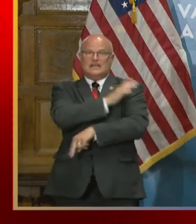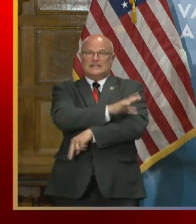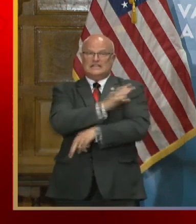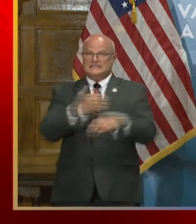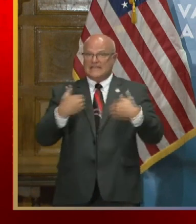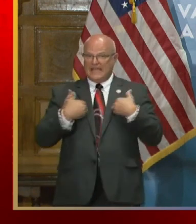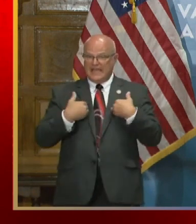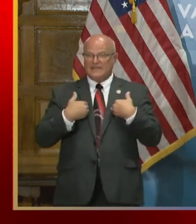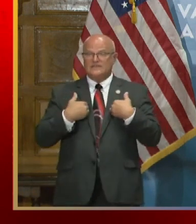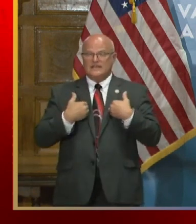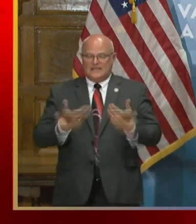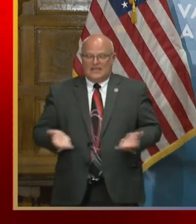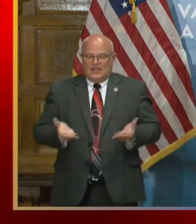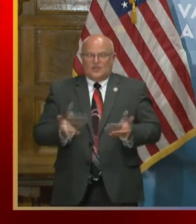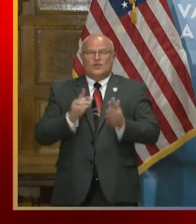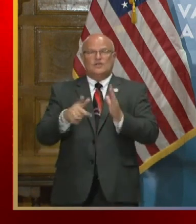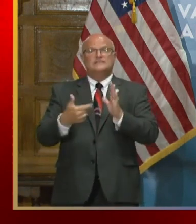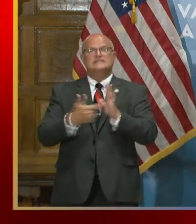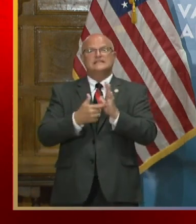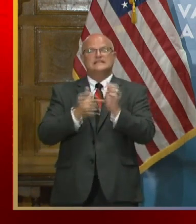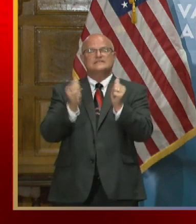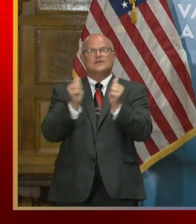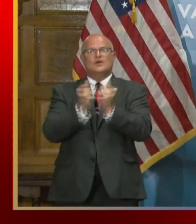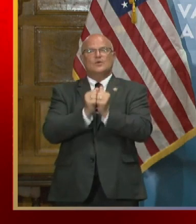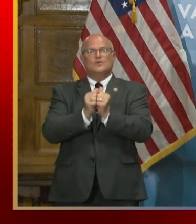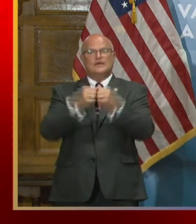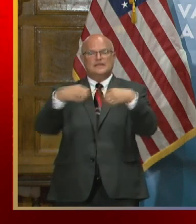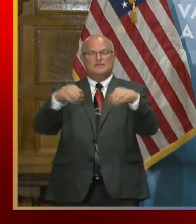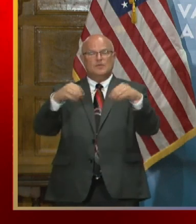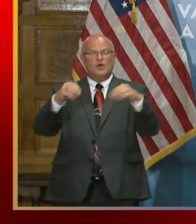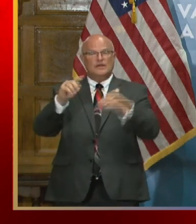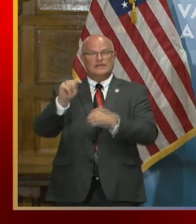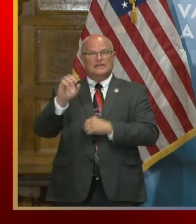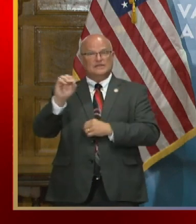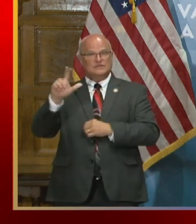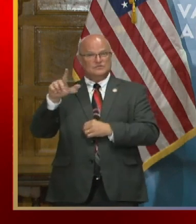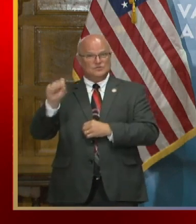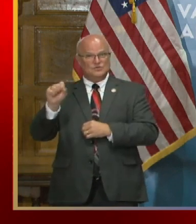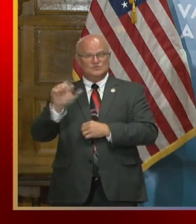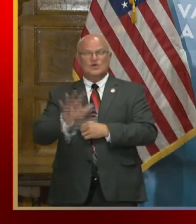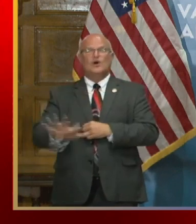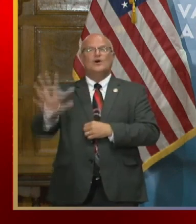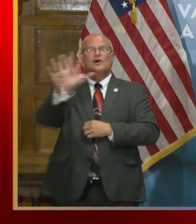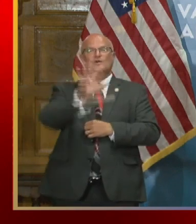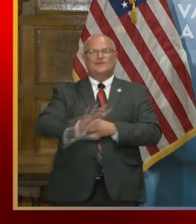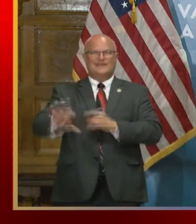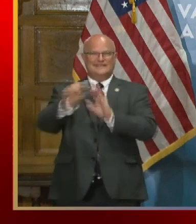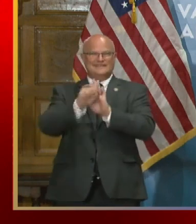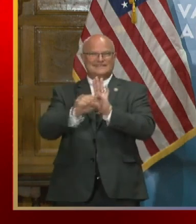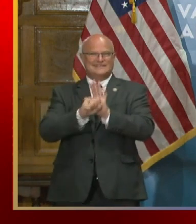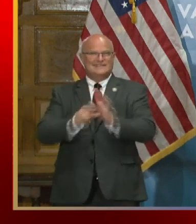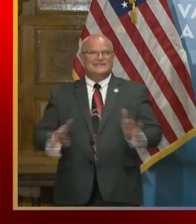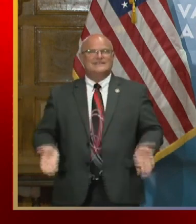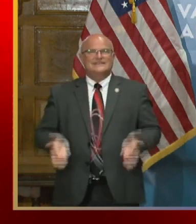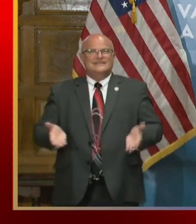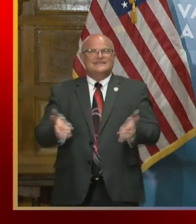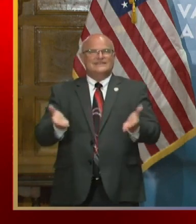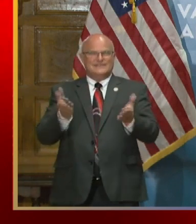have, to encourage this with marketing tools throughout the state to